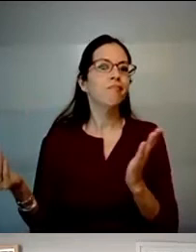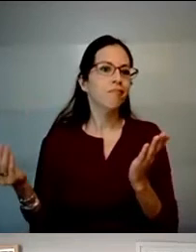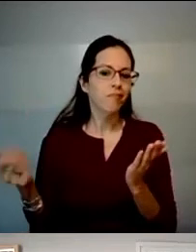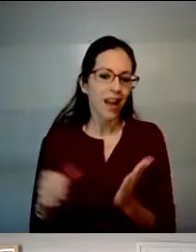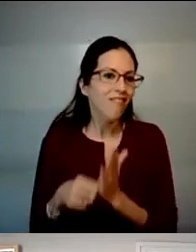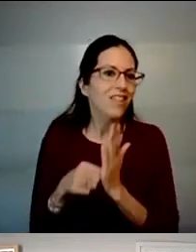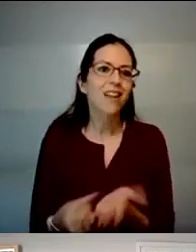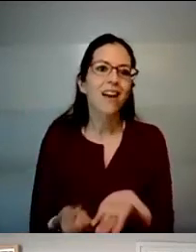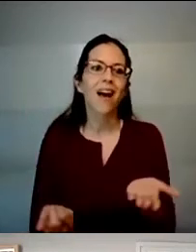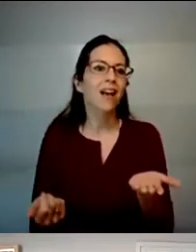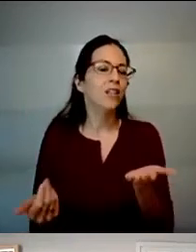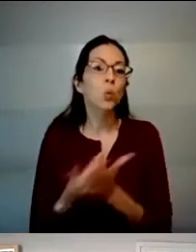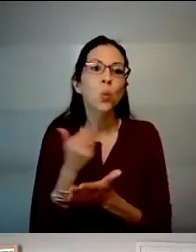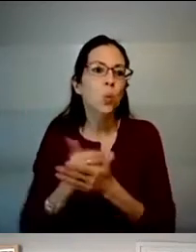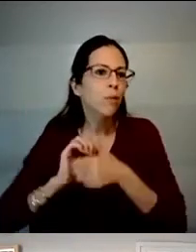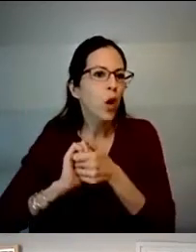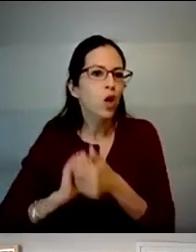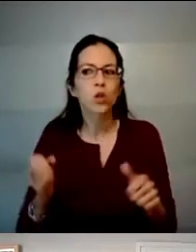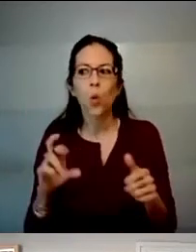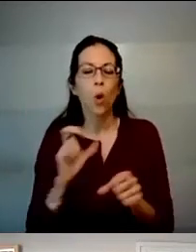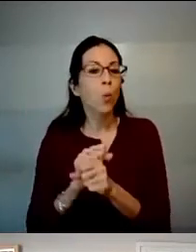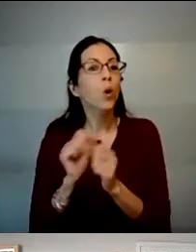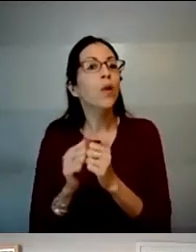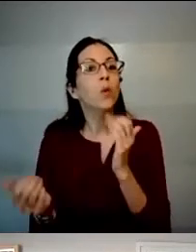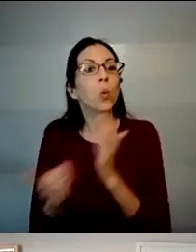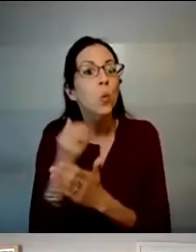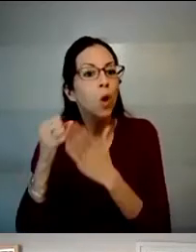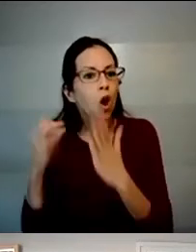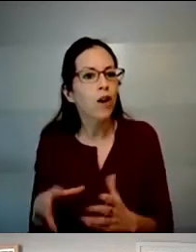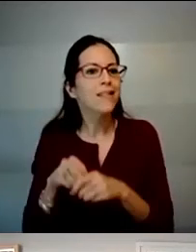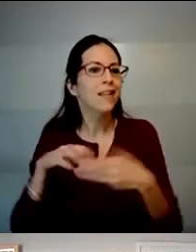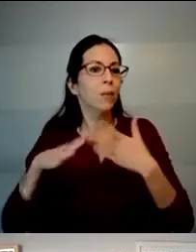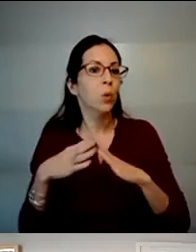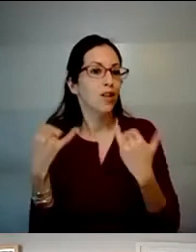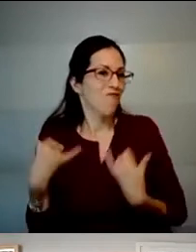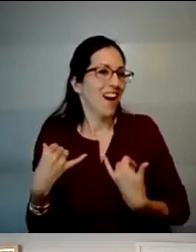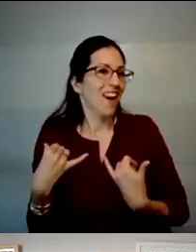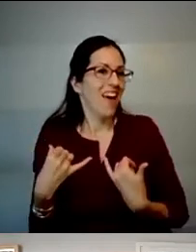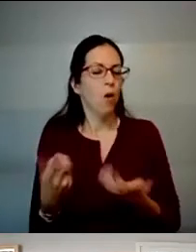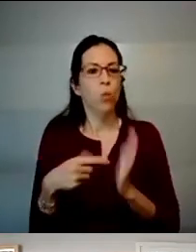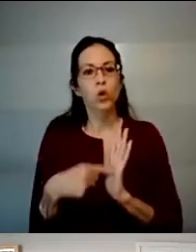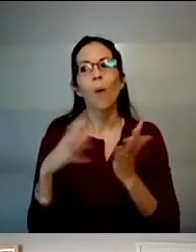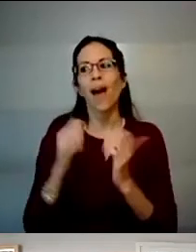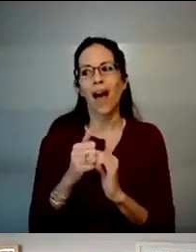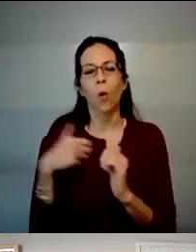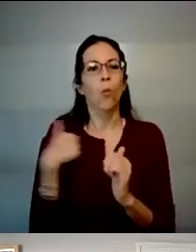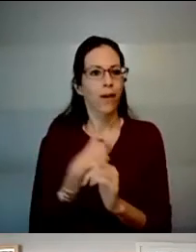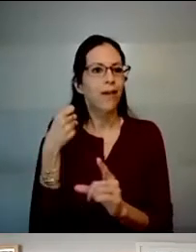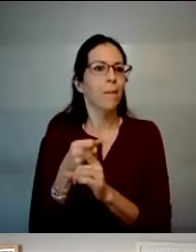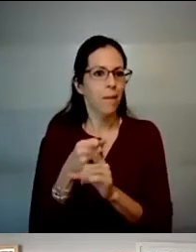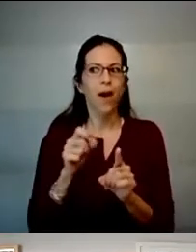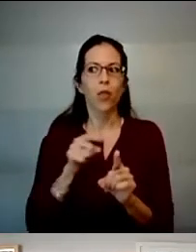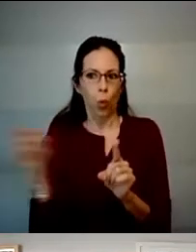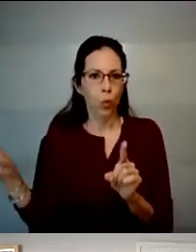emphasizing or artists that we are working with in the community in this moment. And here's how it's affecting the communities that they are situated